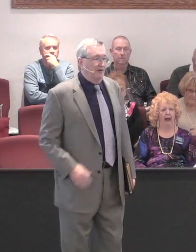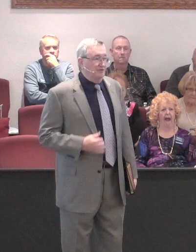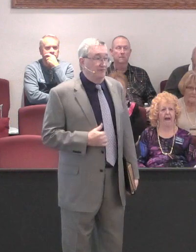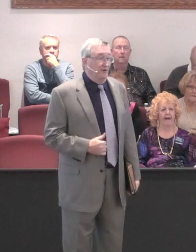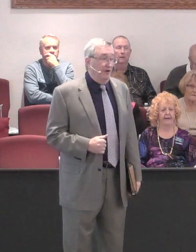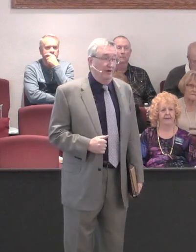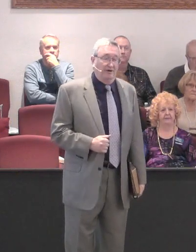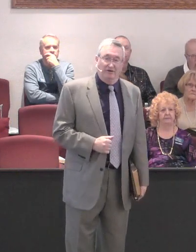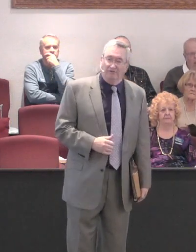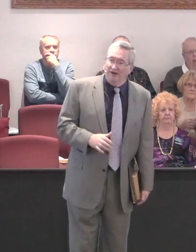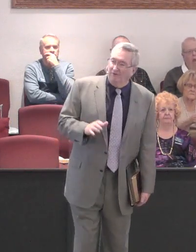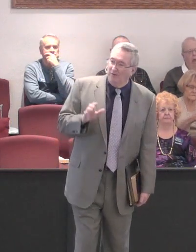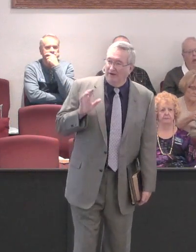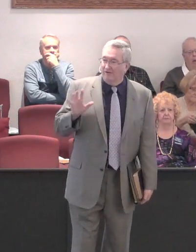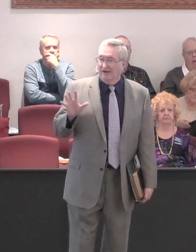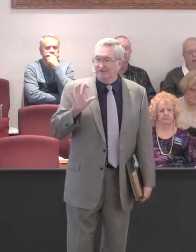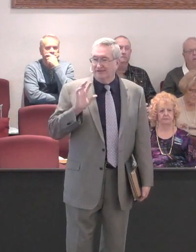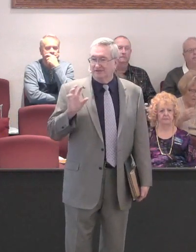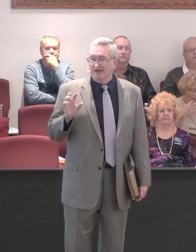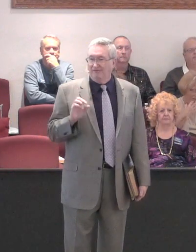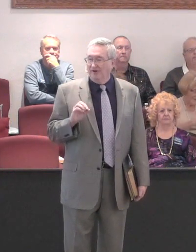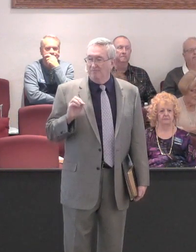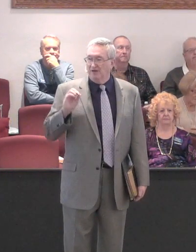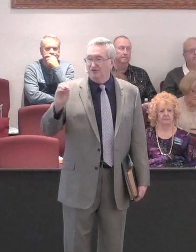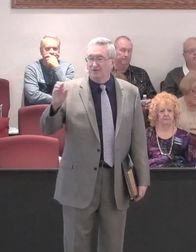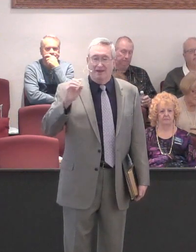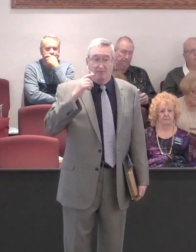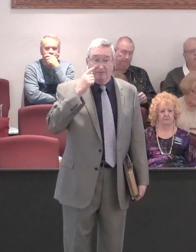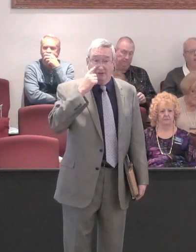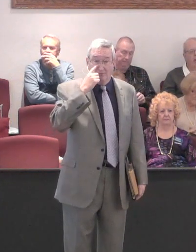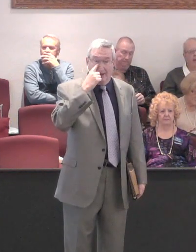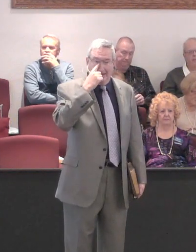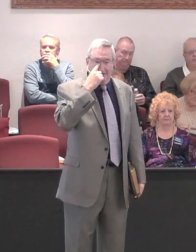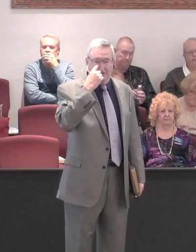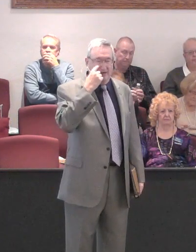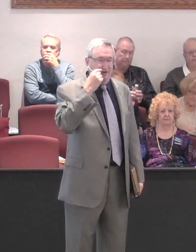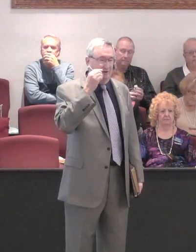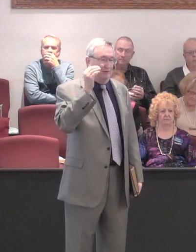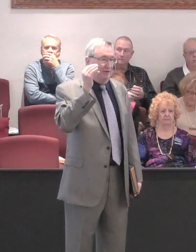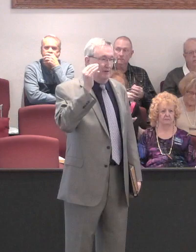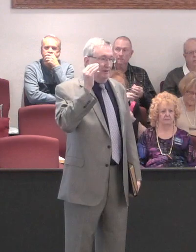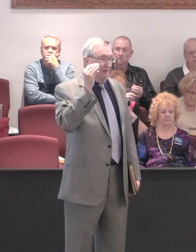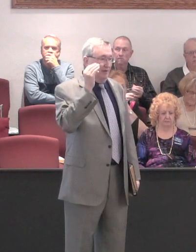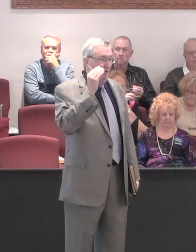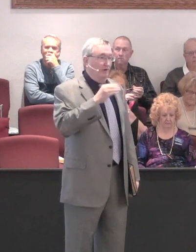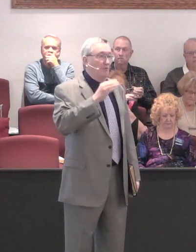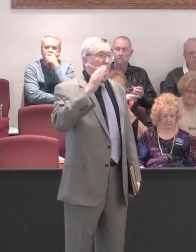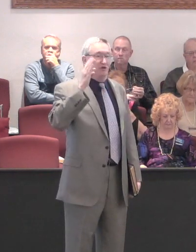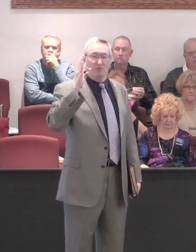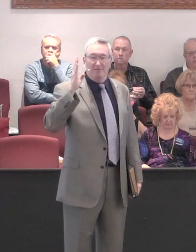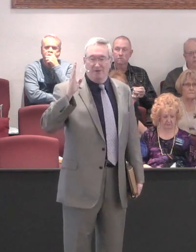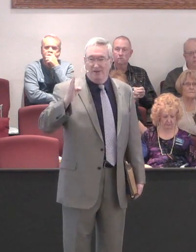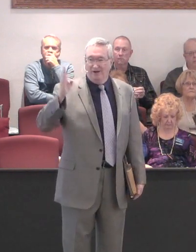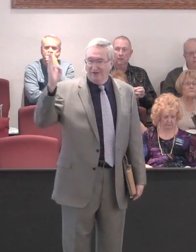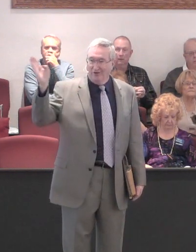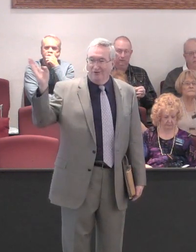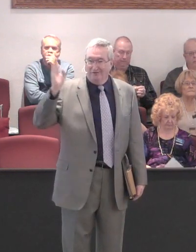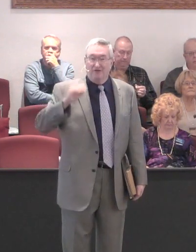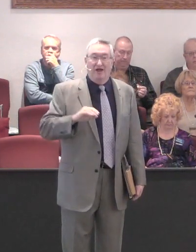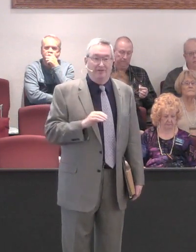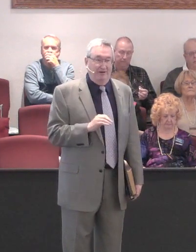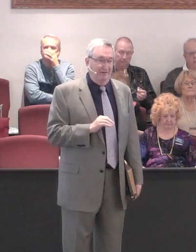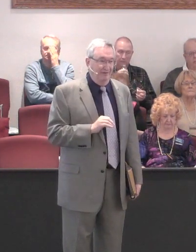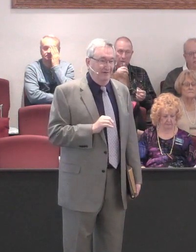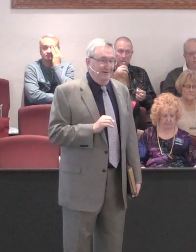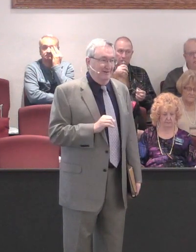My friends, if you're here and you've never met Christ as Savior, I mentioned that briefly, but I can say to you, the only way you'll be prepared to go to